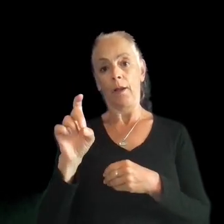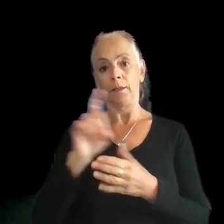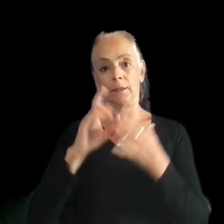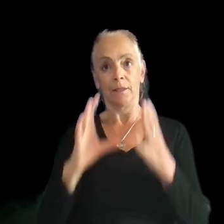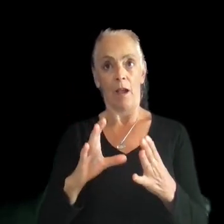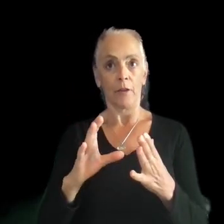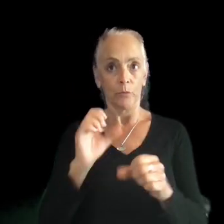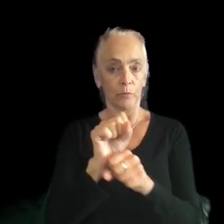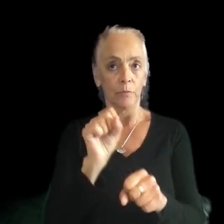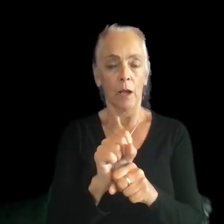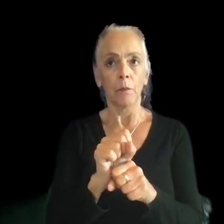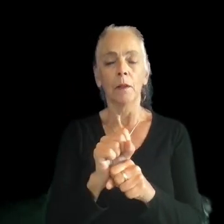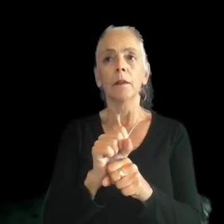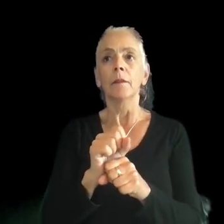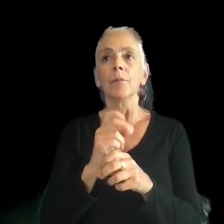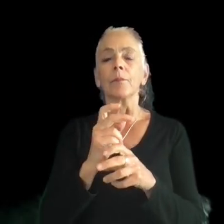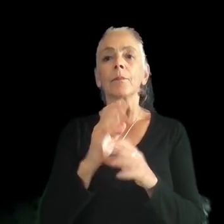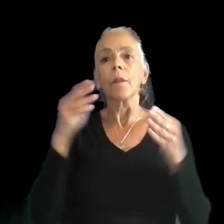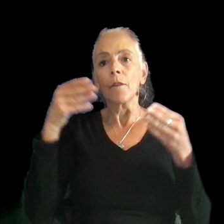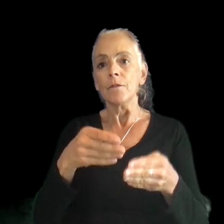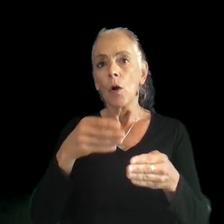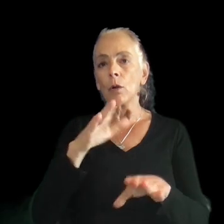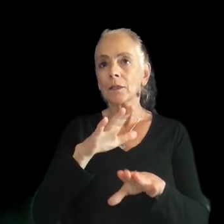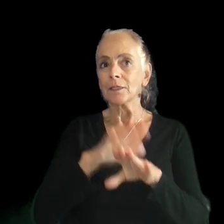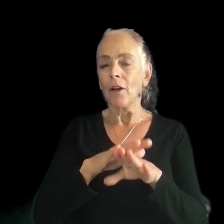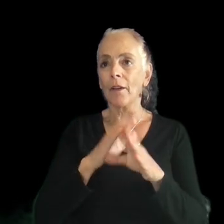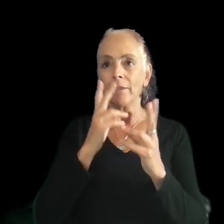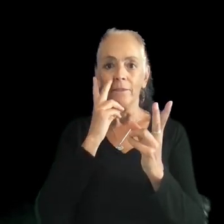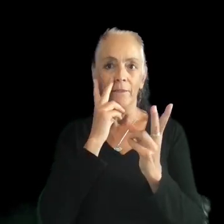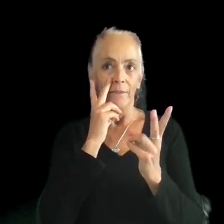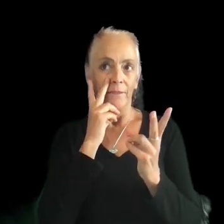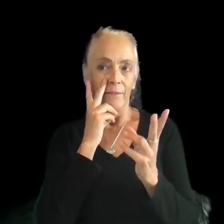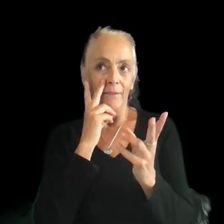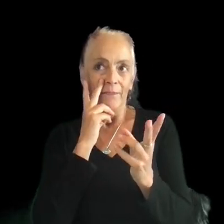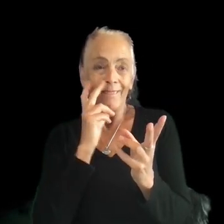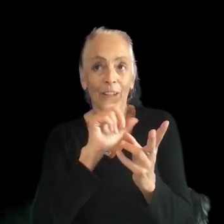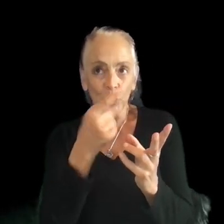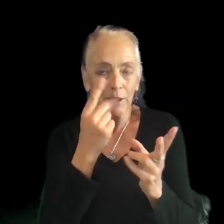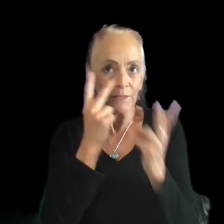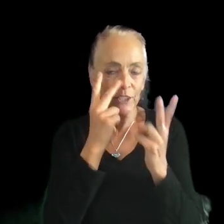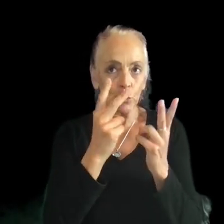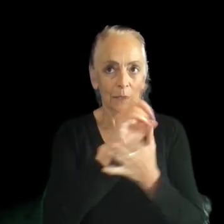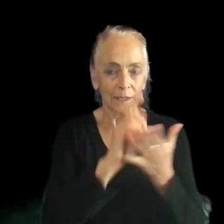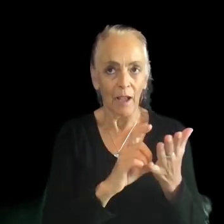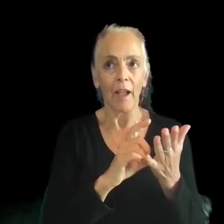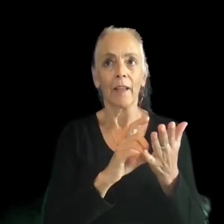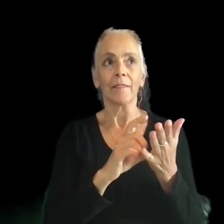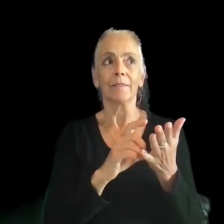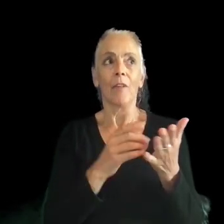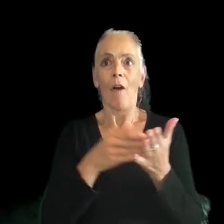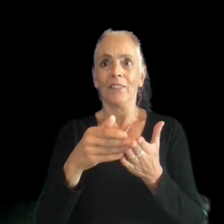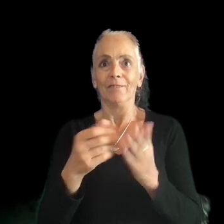careful to not just uh focus on on visual design because uh yes design is it's not just that it's oftentimes not that at